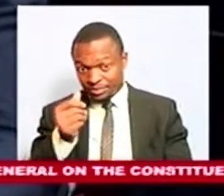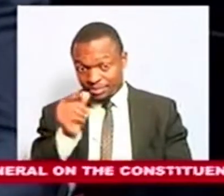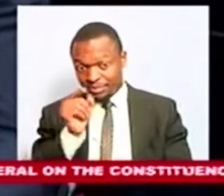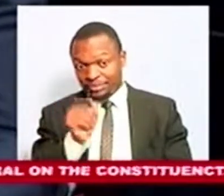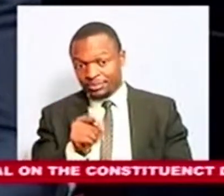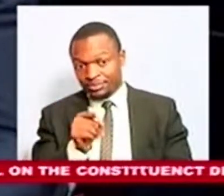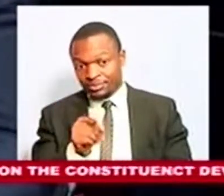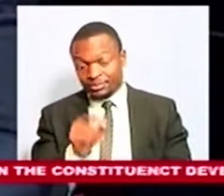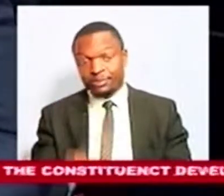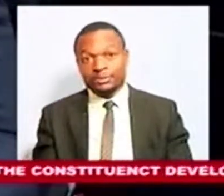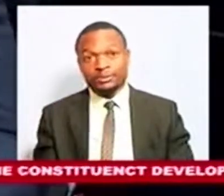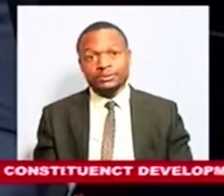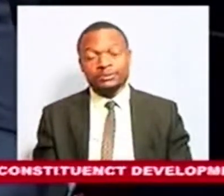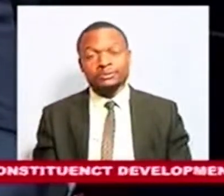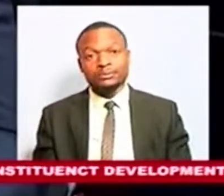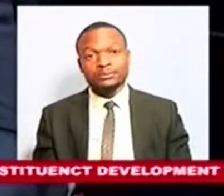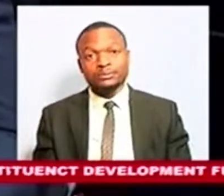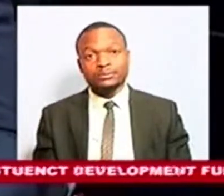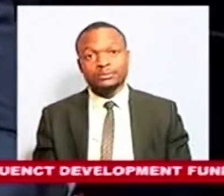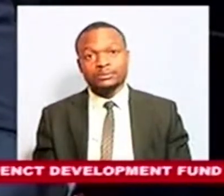was